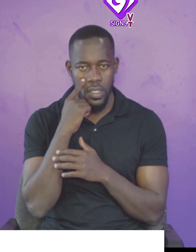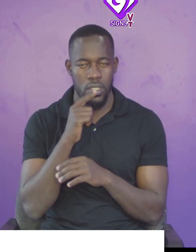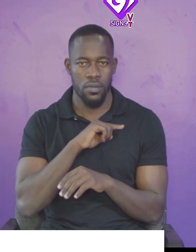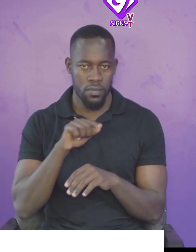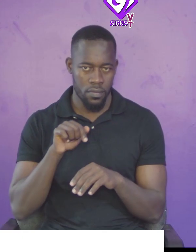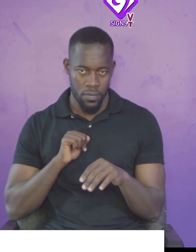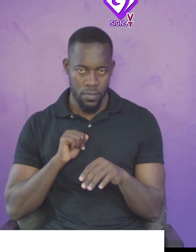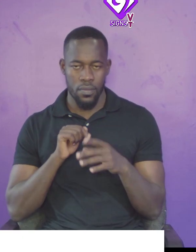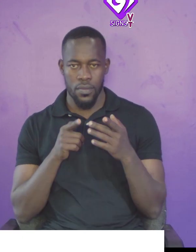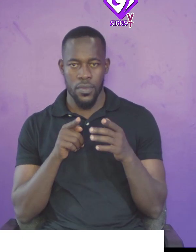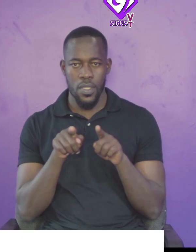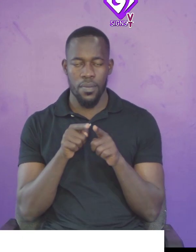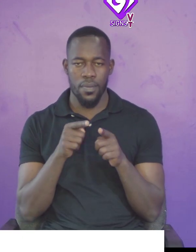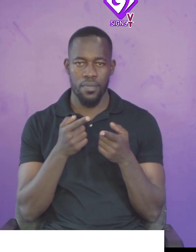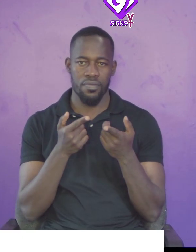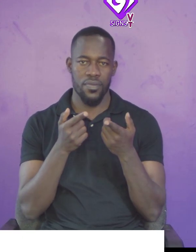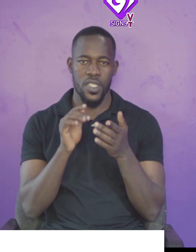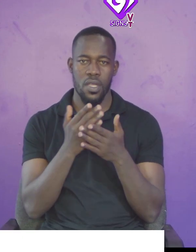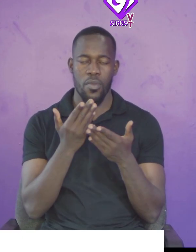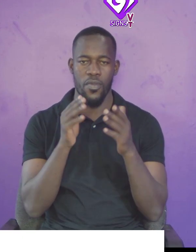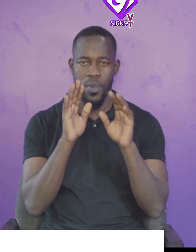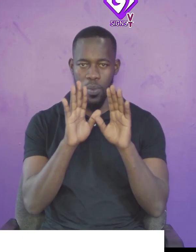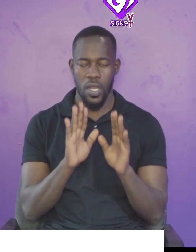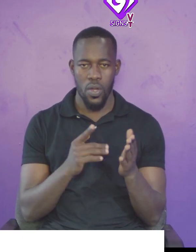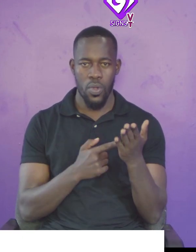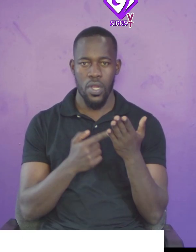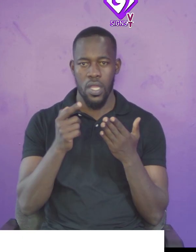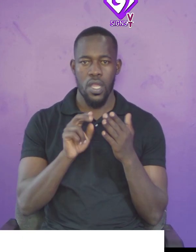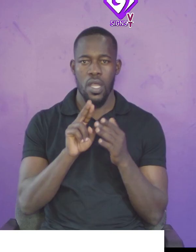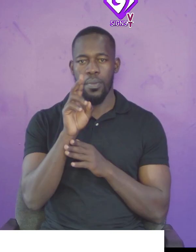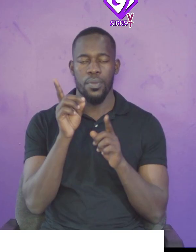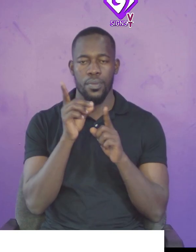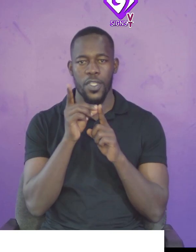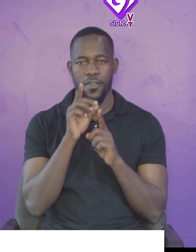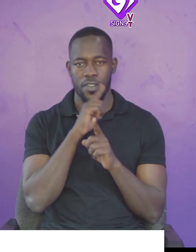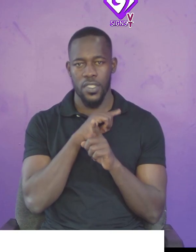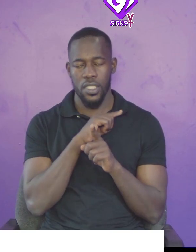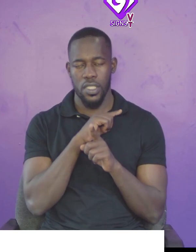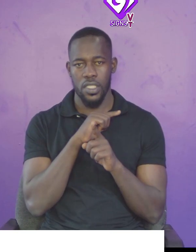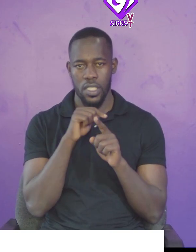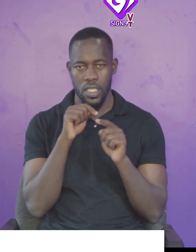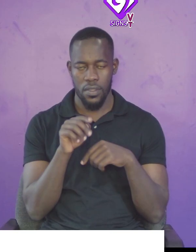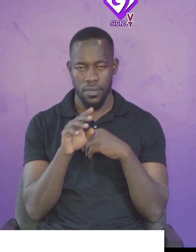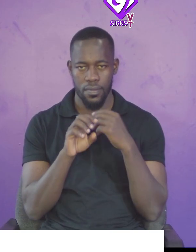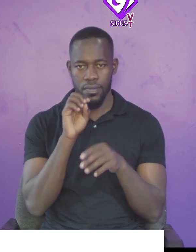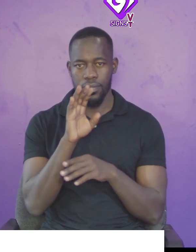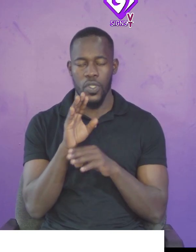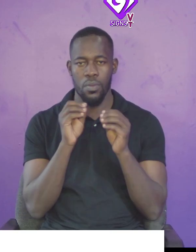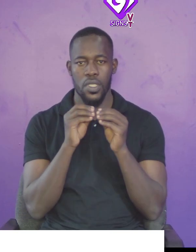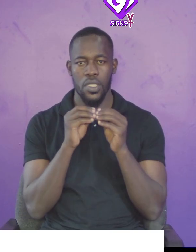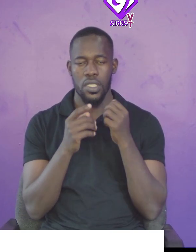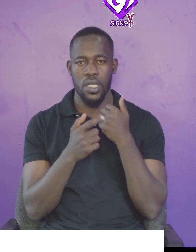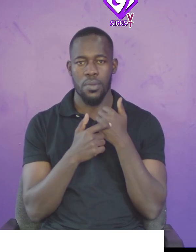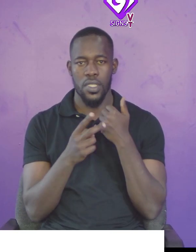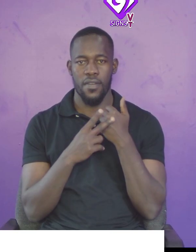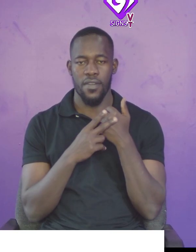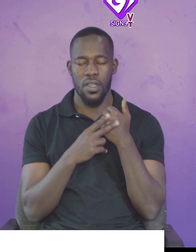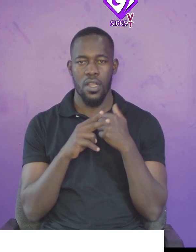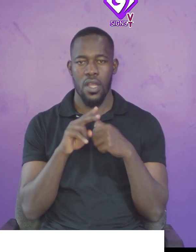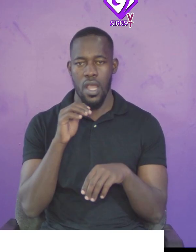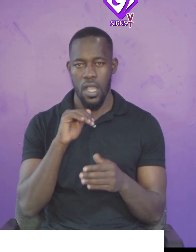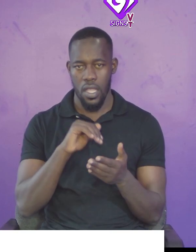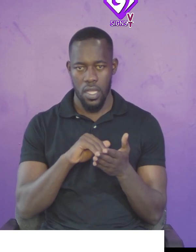the important weekly updates that we had for you in this broadcast. Join me at 7 p.m. during